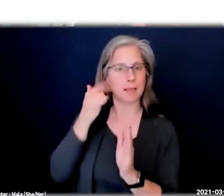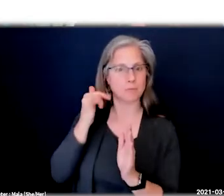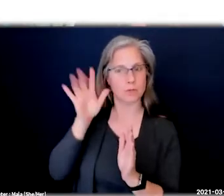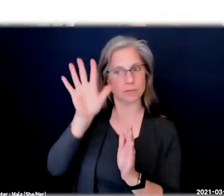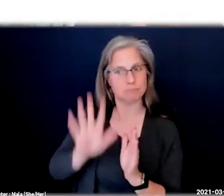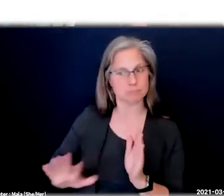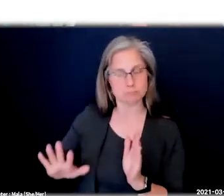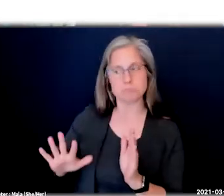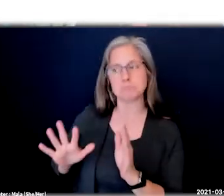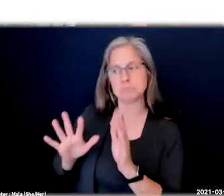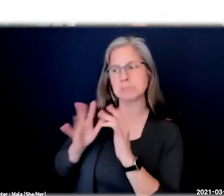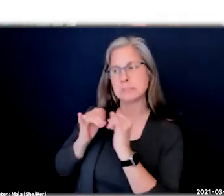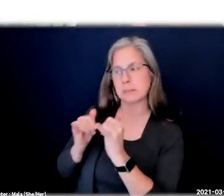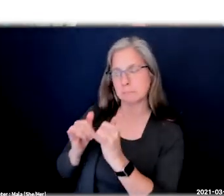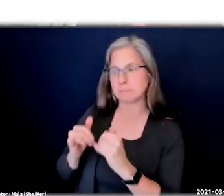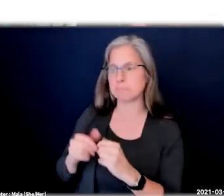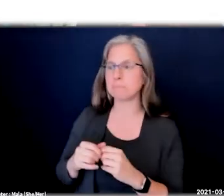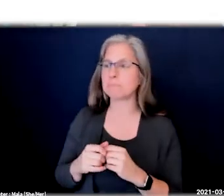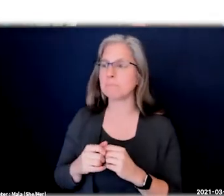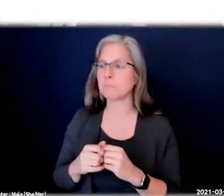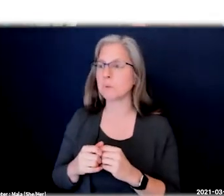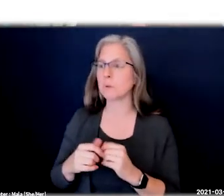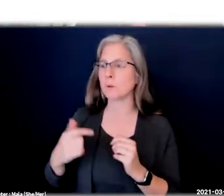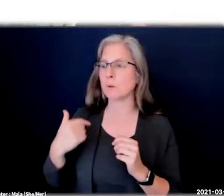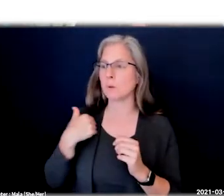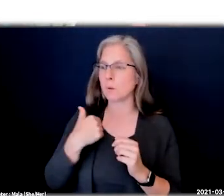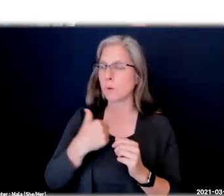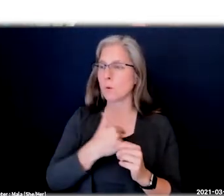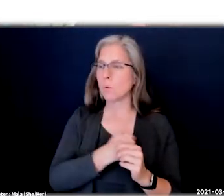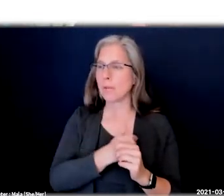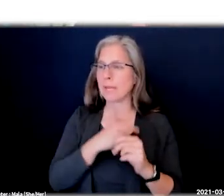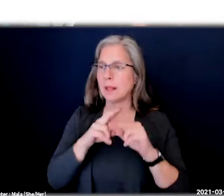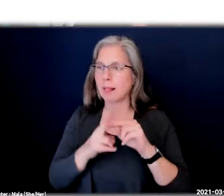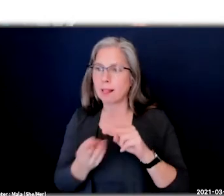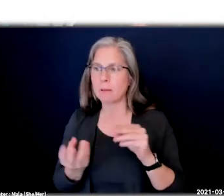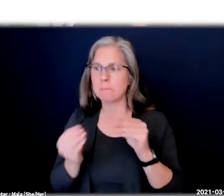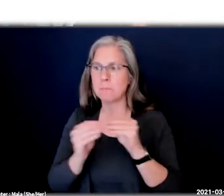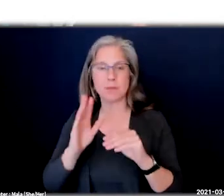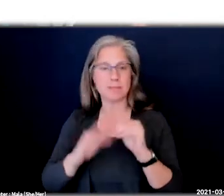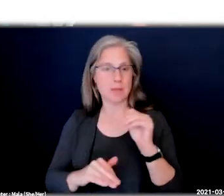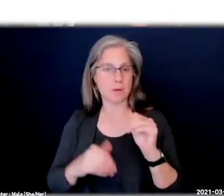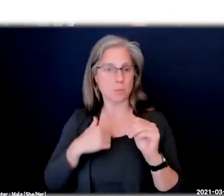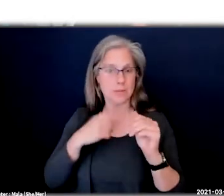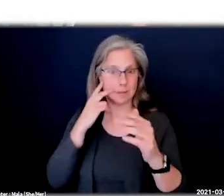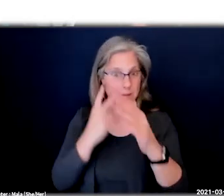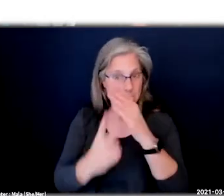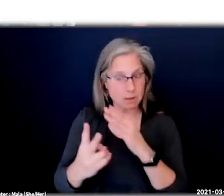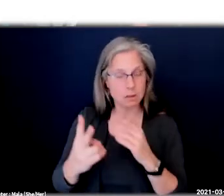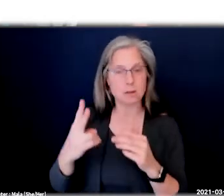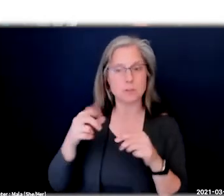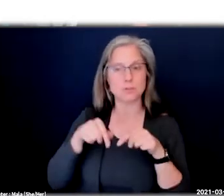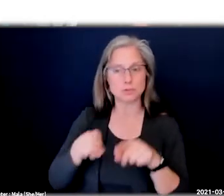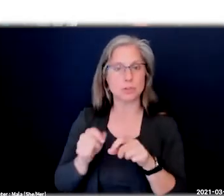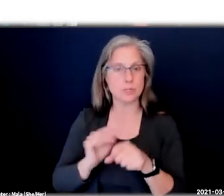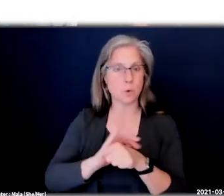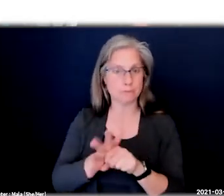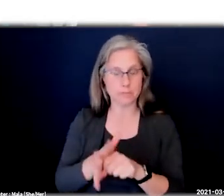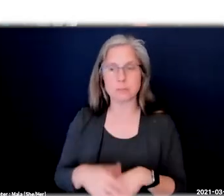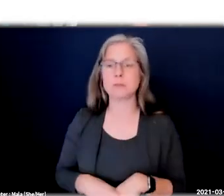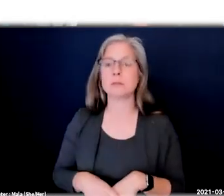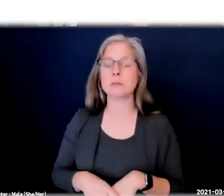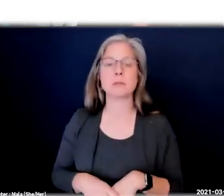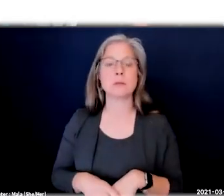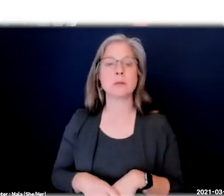We declined more during COVID than we anticipated. And what we have done is for the